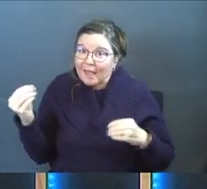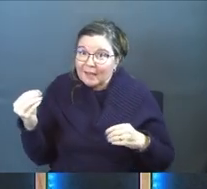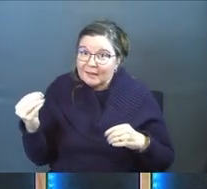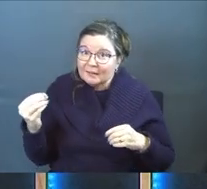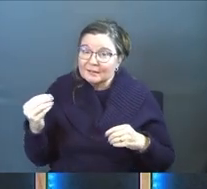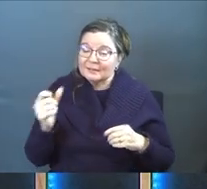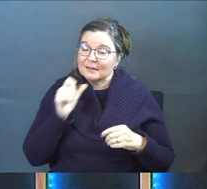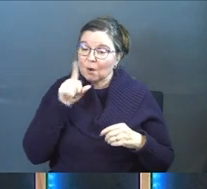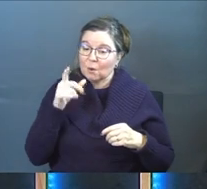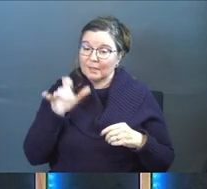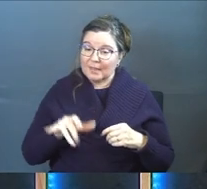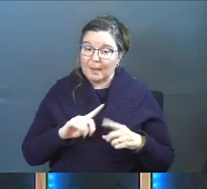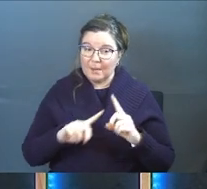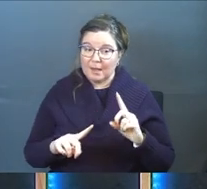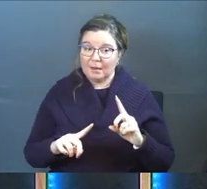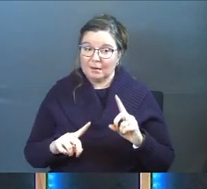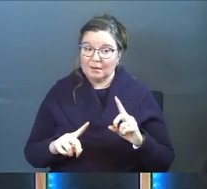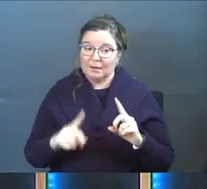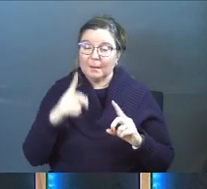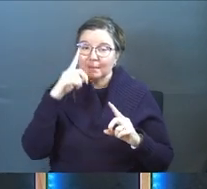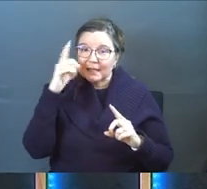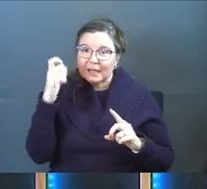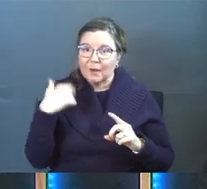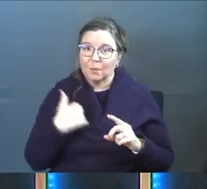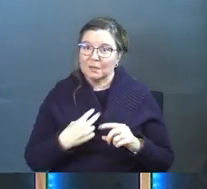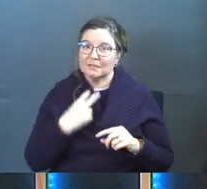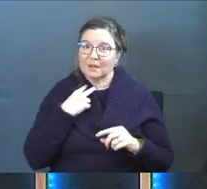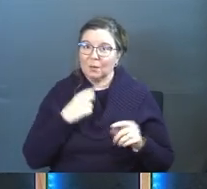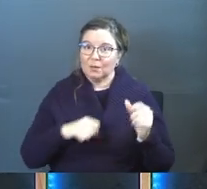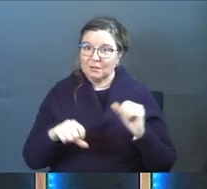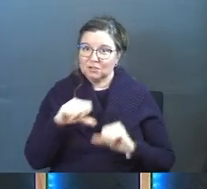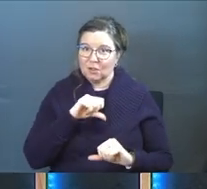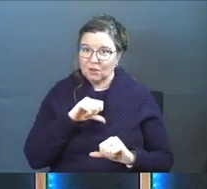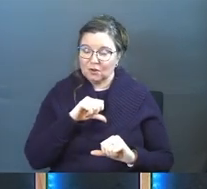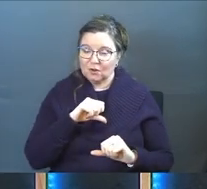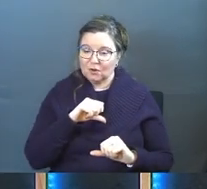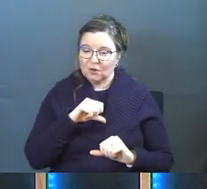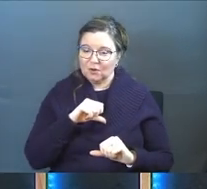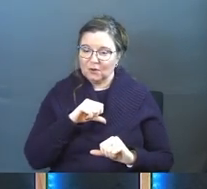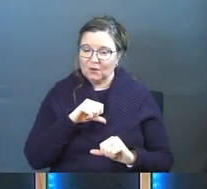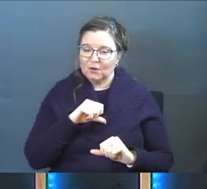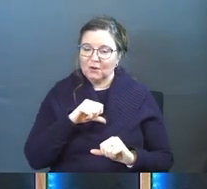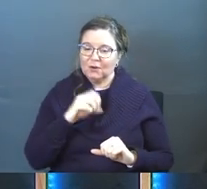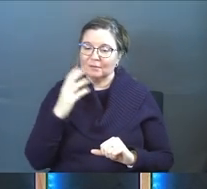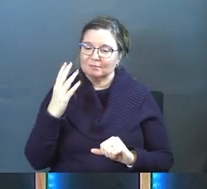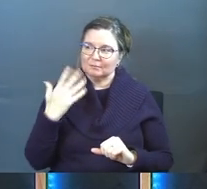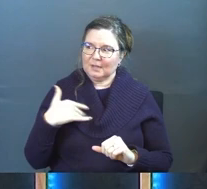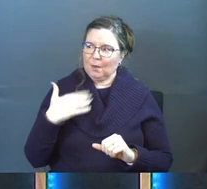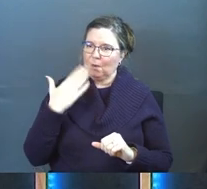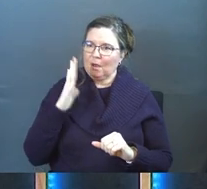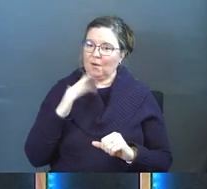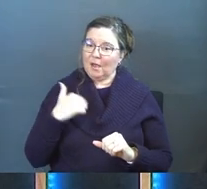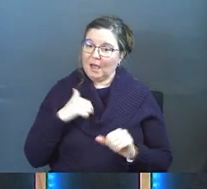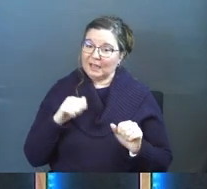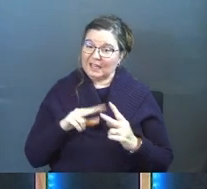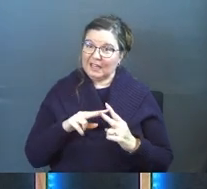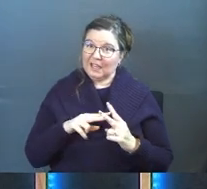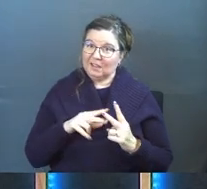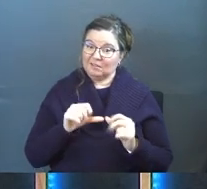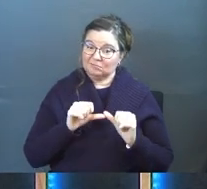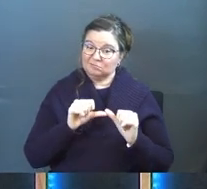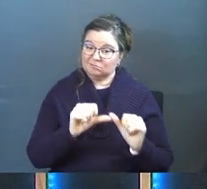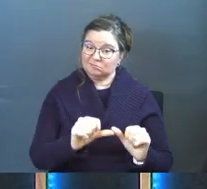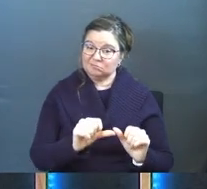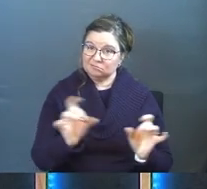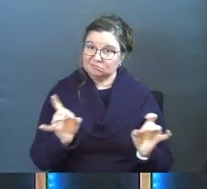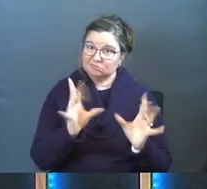And not only that, but because we're stuck with each other, wow, God, I could either be